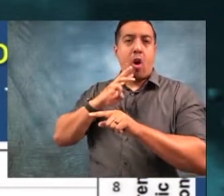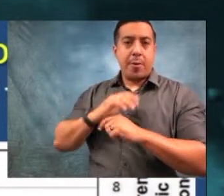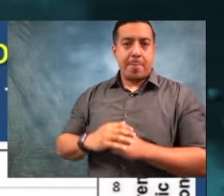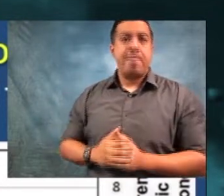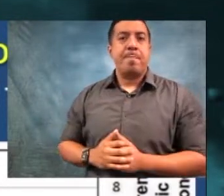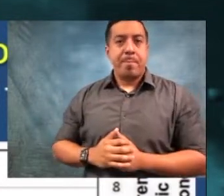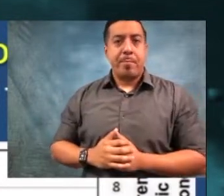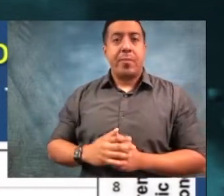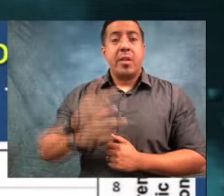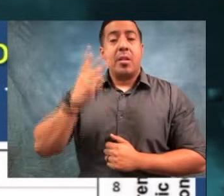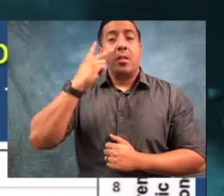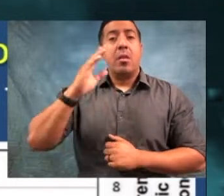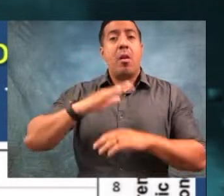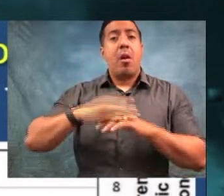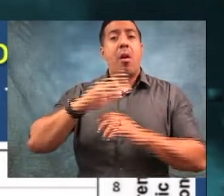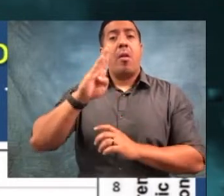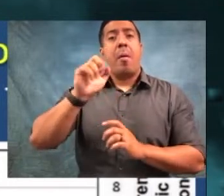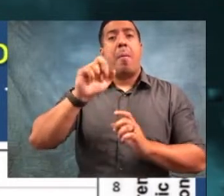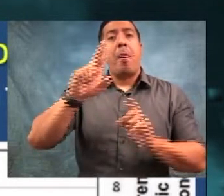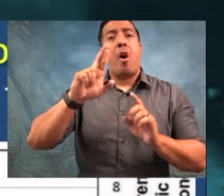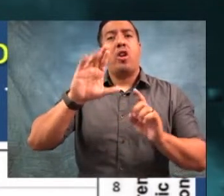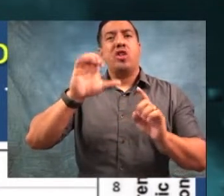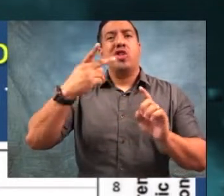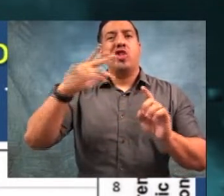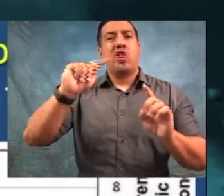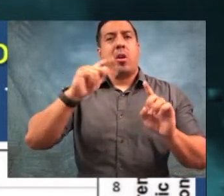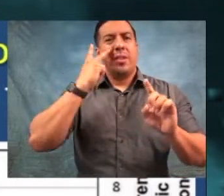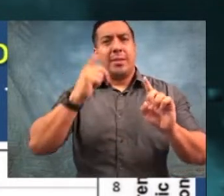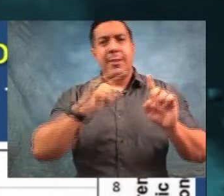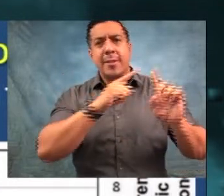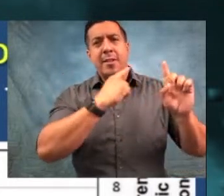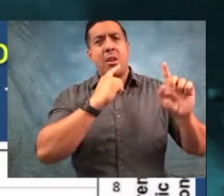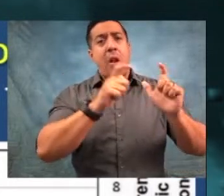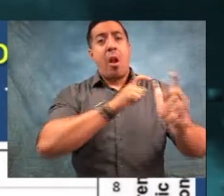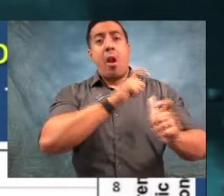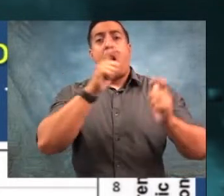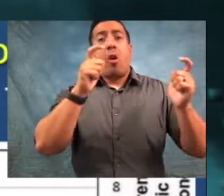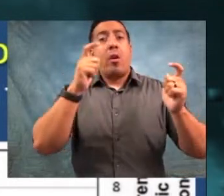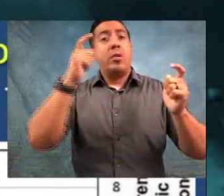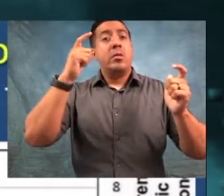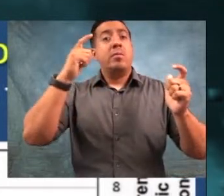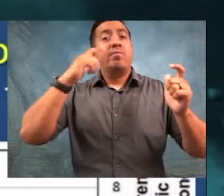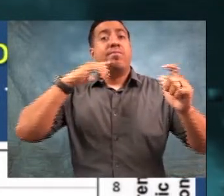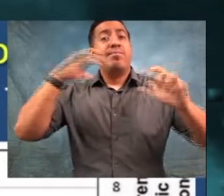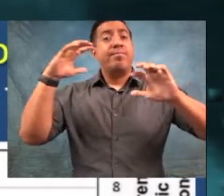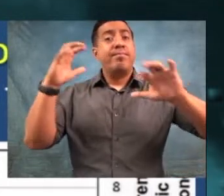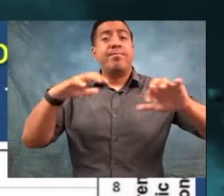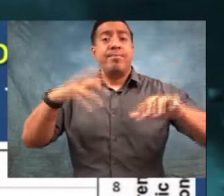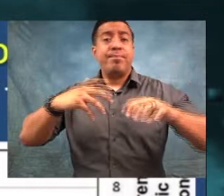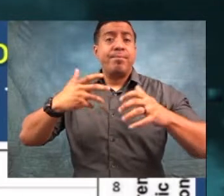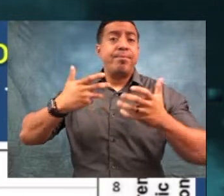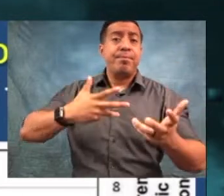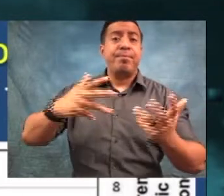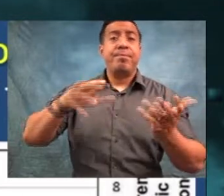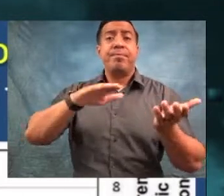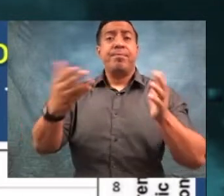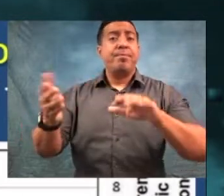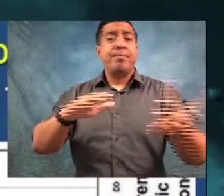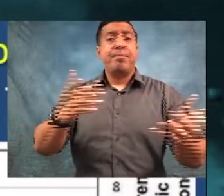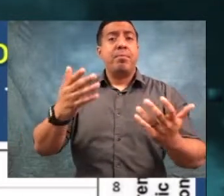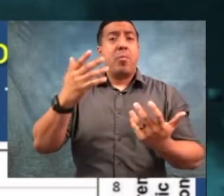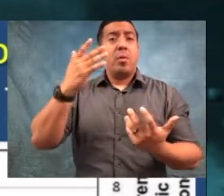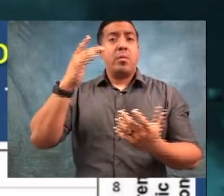And the bar chart on the right-hand side tells us that a fairly large percentage of storms that have